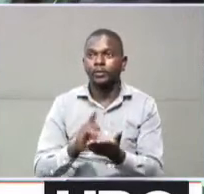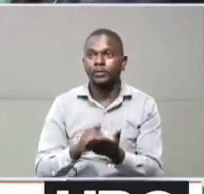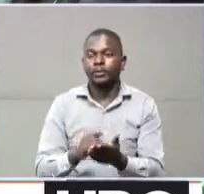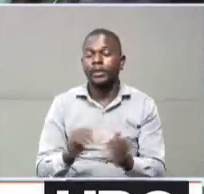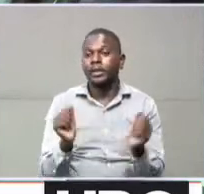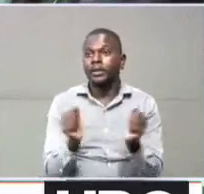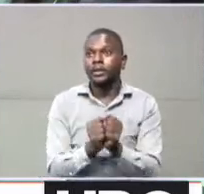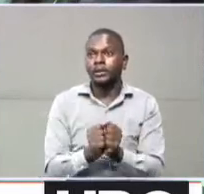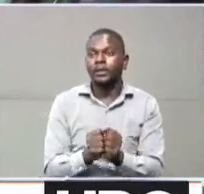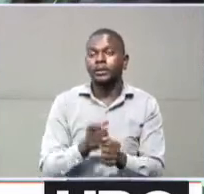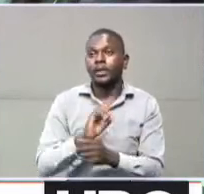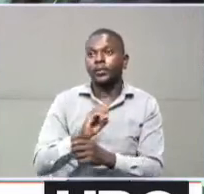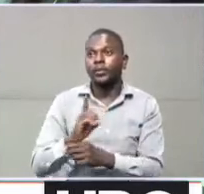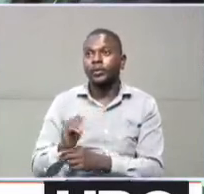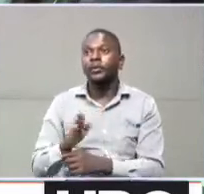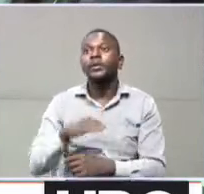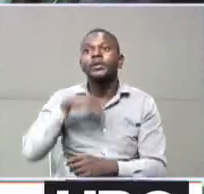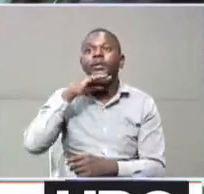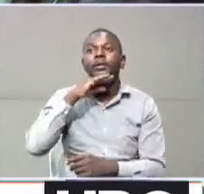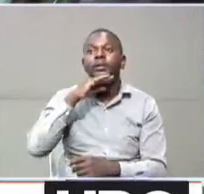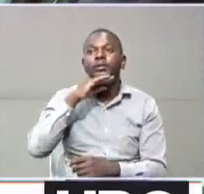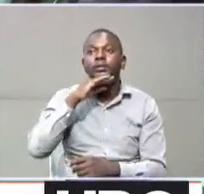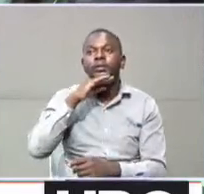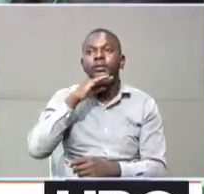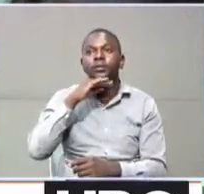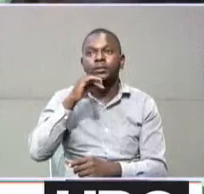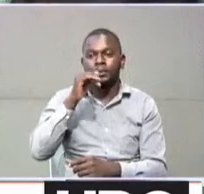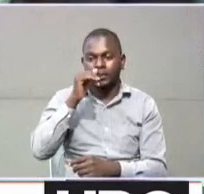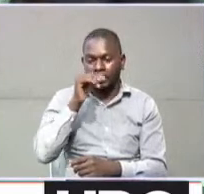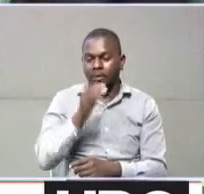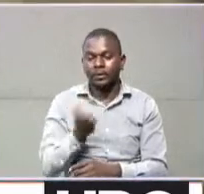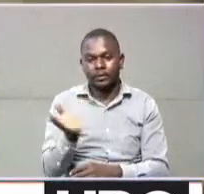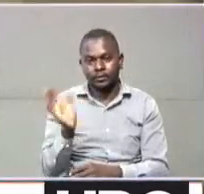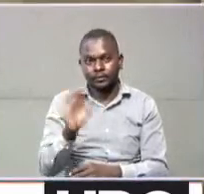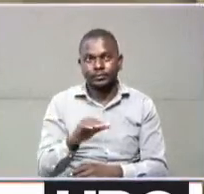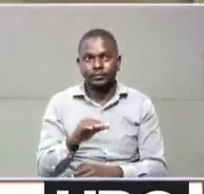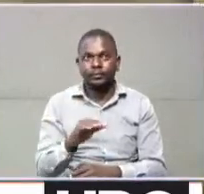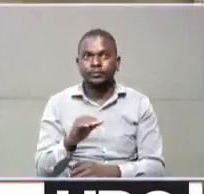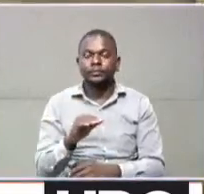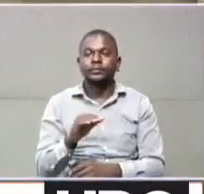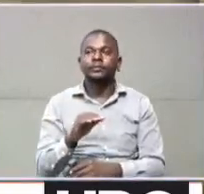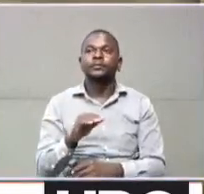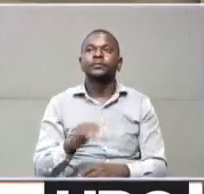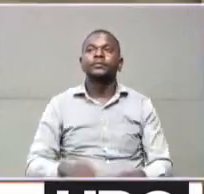ten minutes are enough and then we go back to our